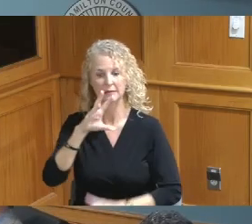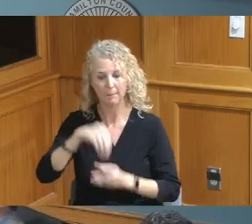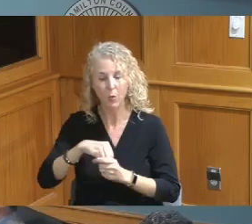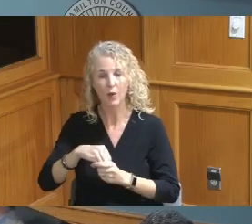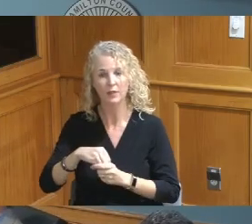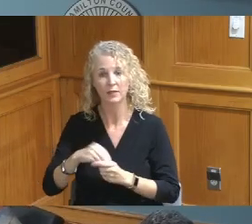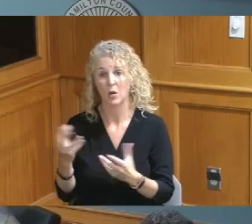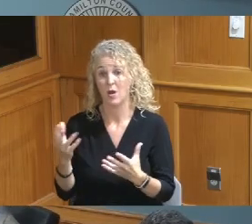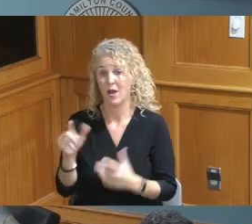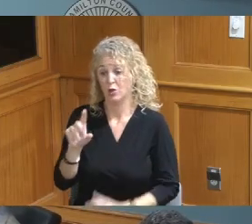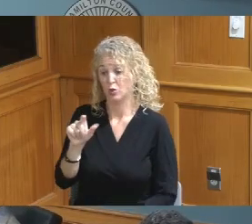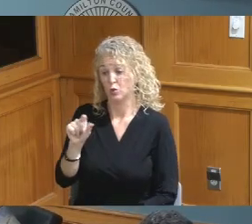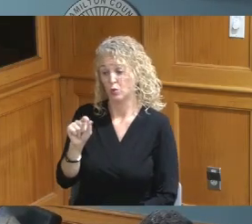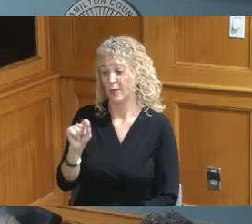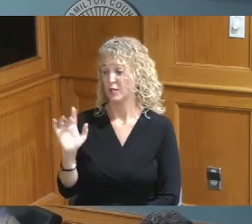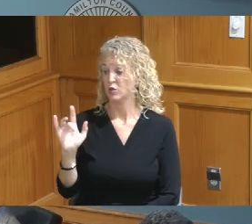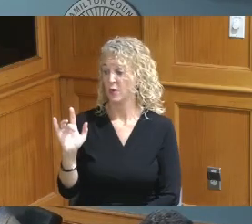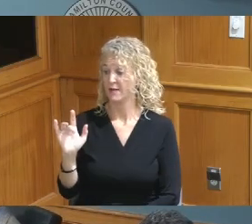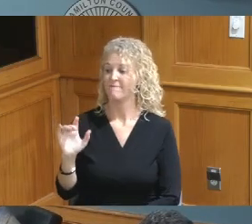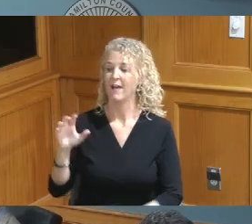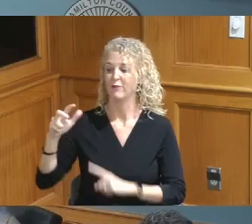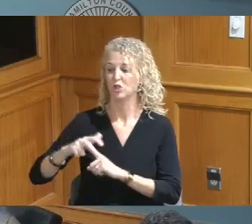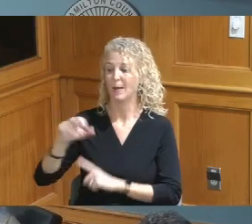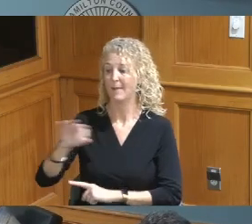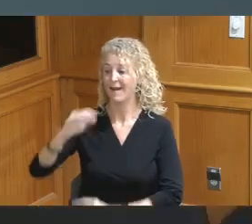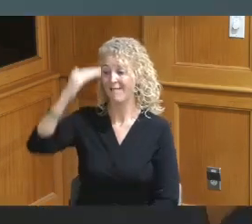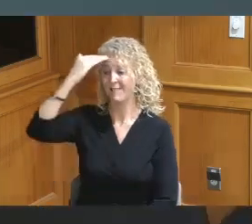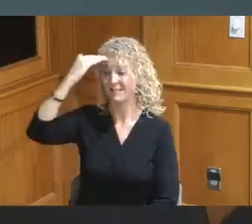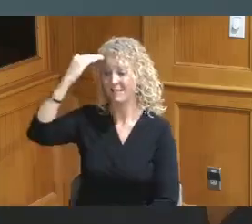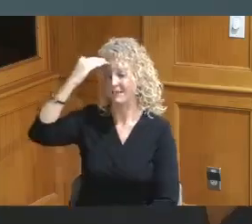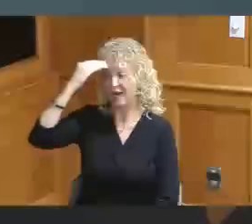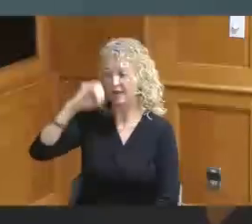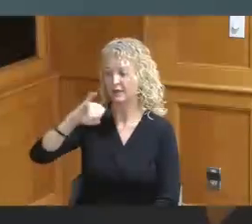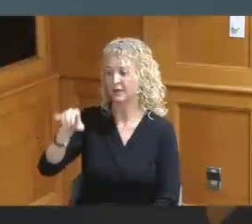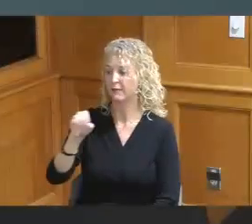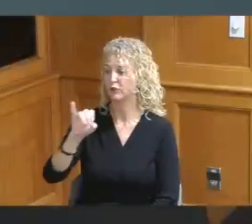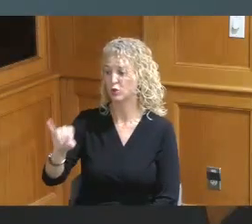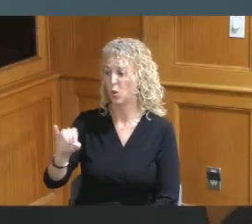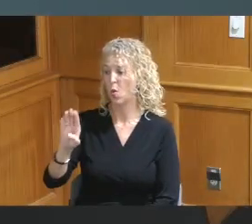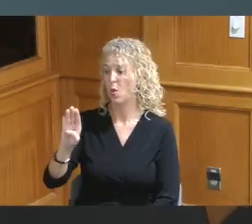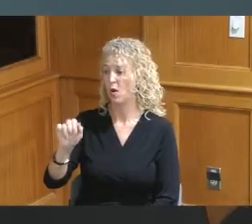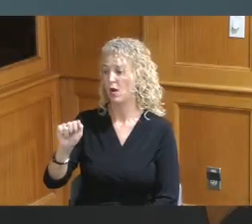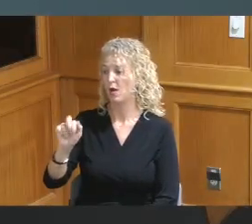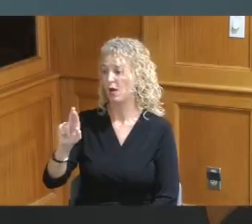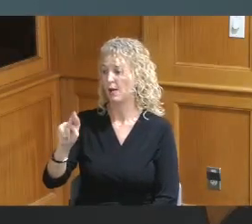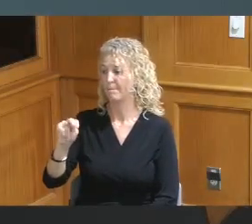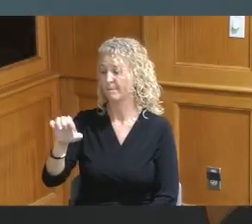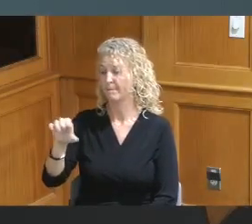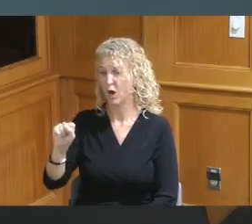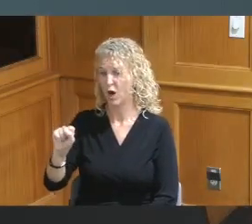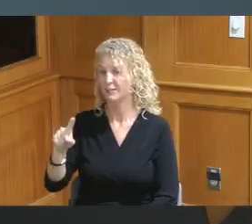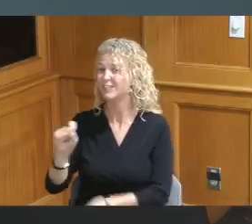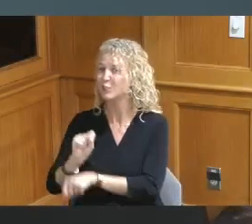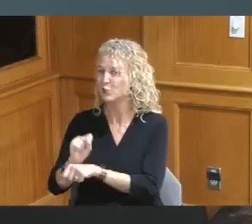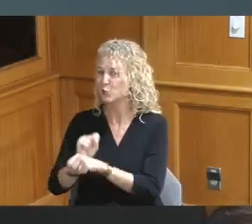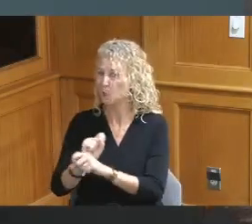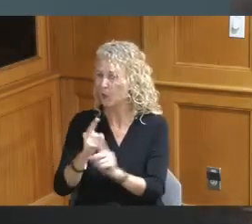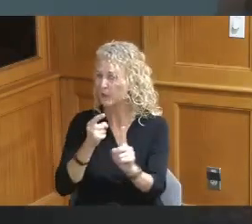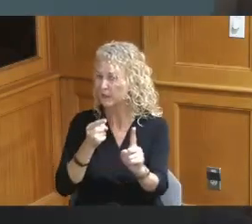Our 2025 Champion of Knowledge is Joy Barnes, doctoral candidate. You can come up.